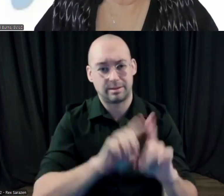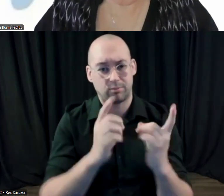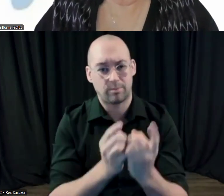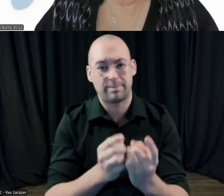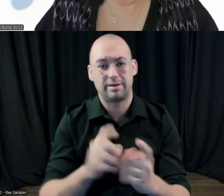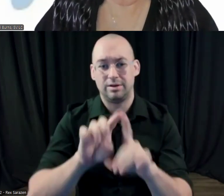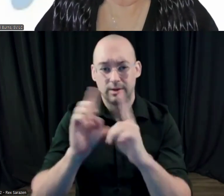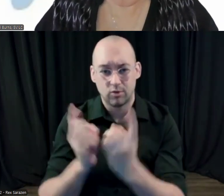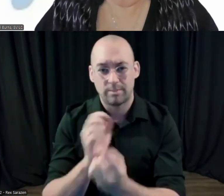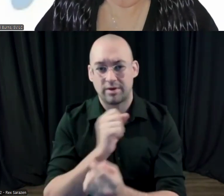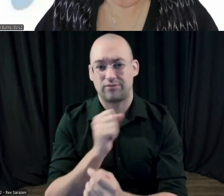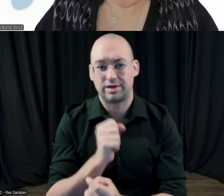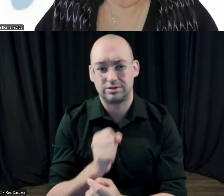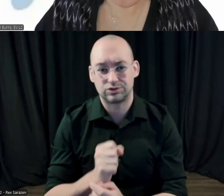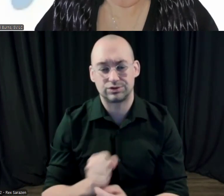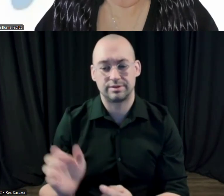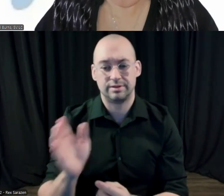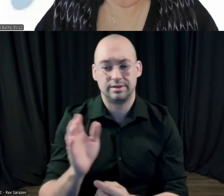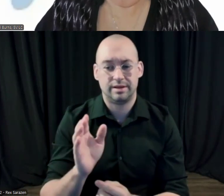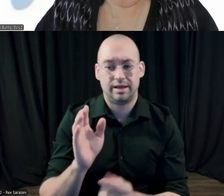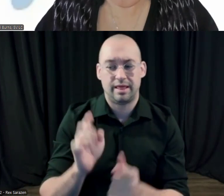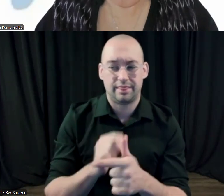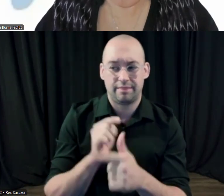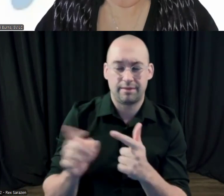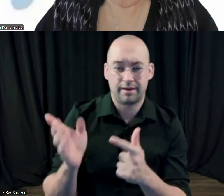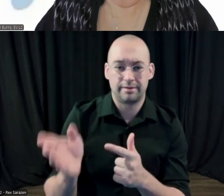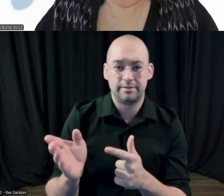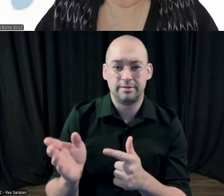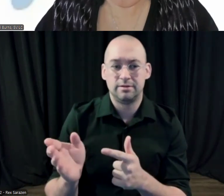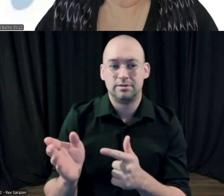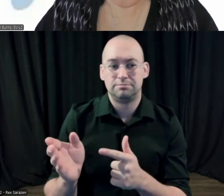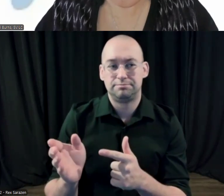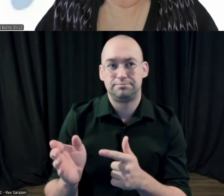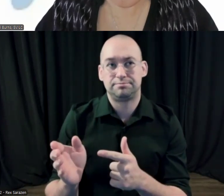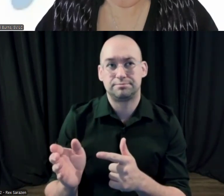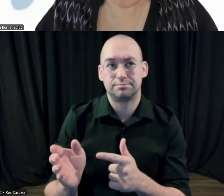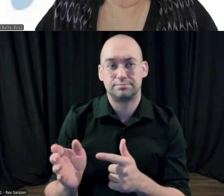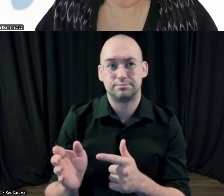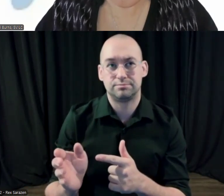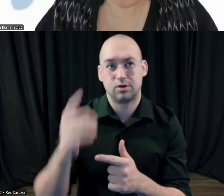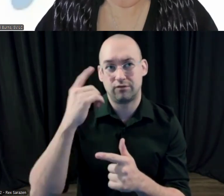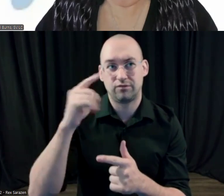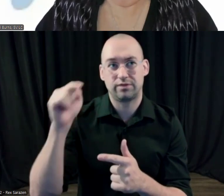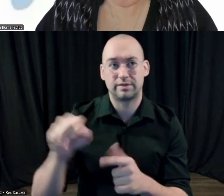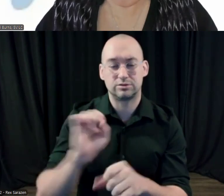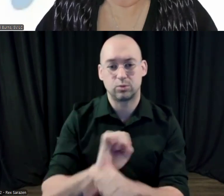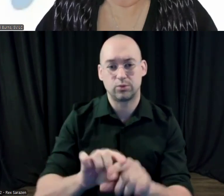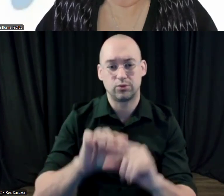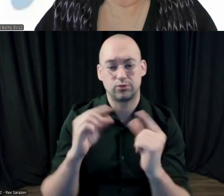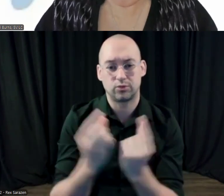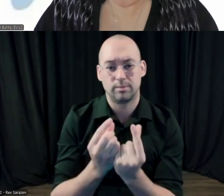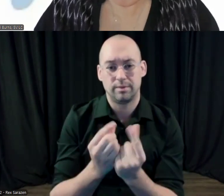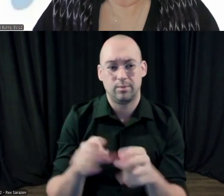and then really for this work group, we're looking